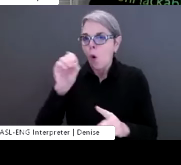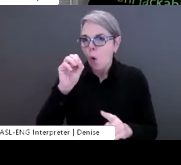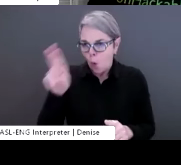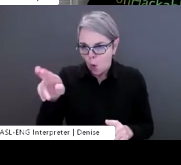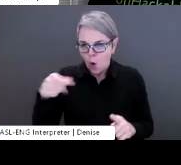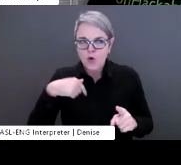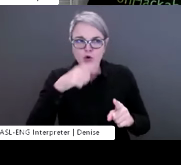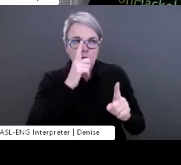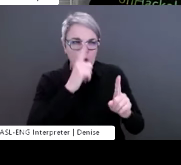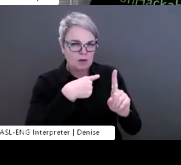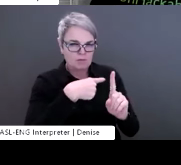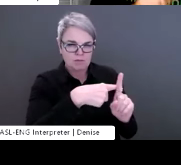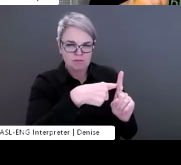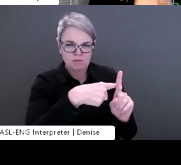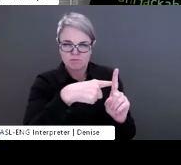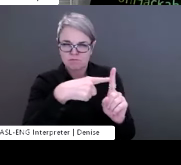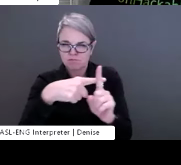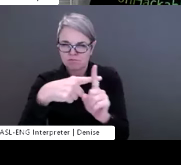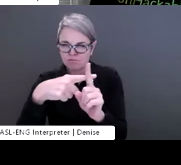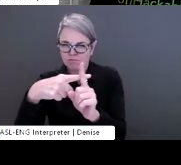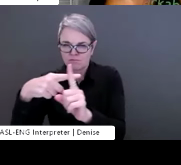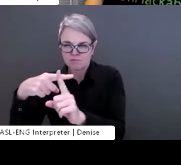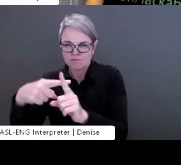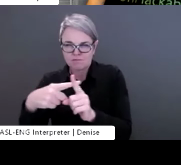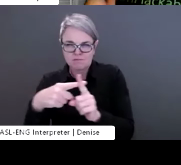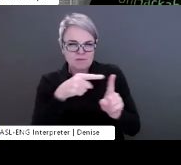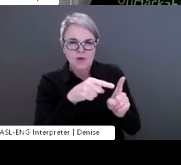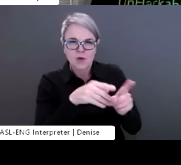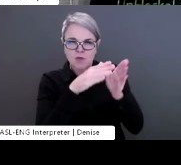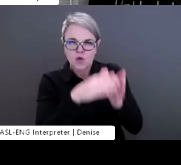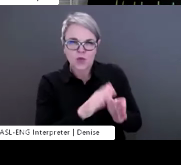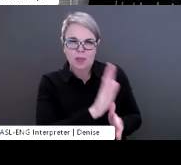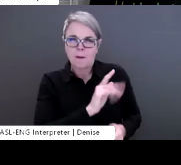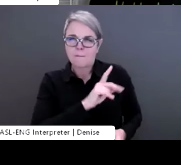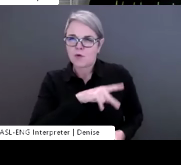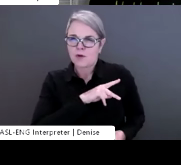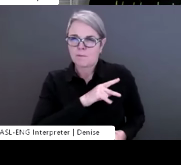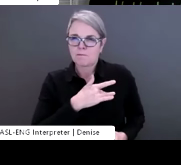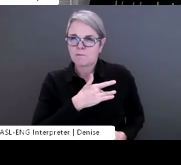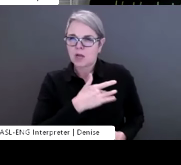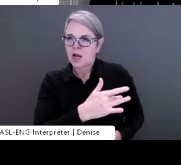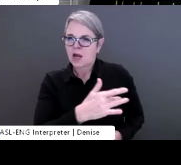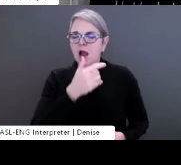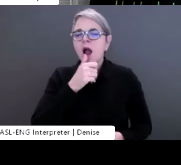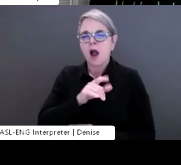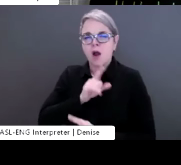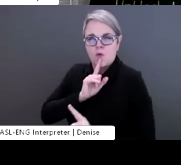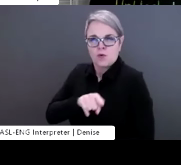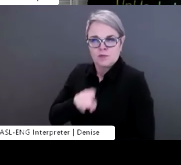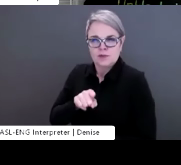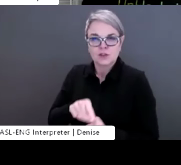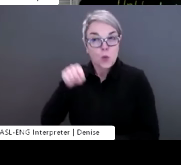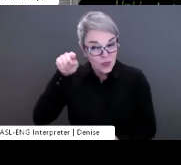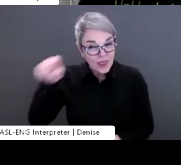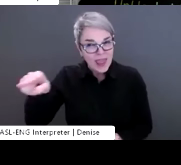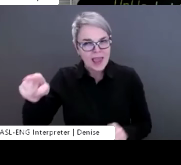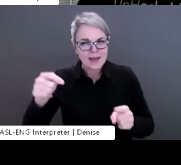they're likely to click on things? So that's a decision they have to make right off the bat.